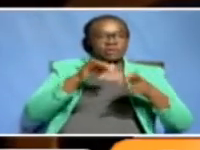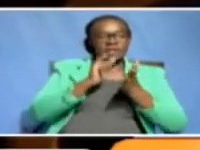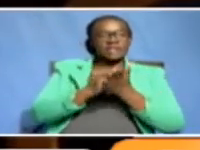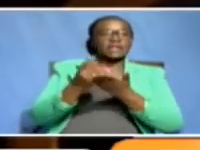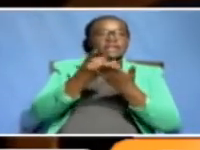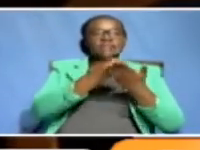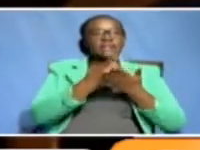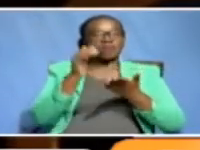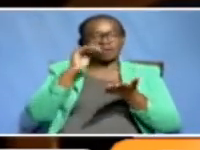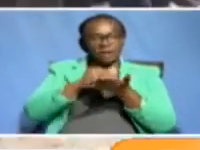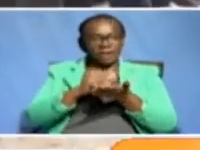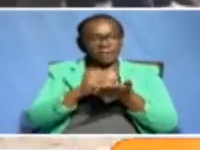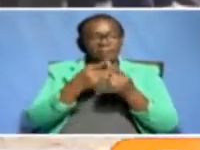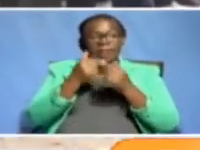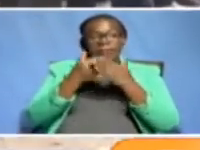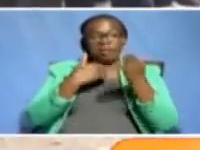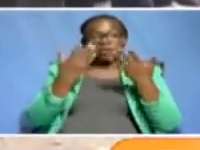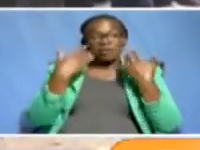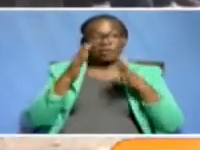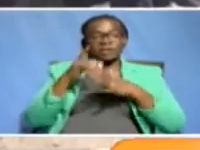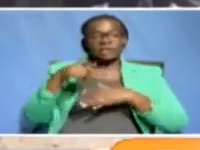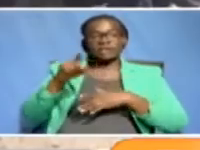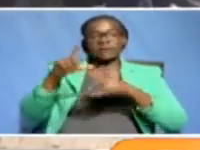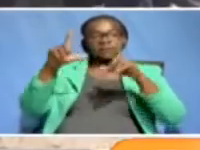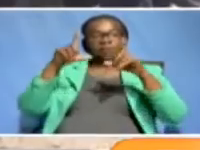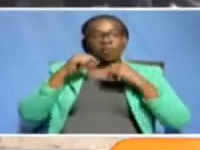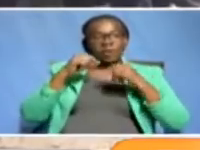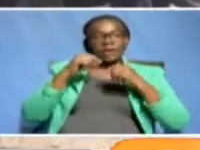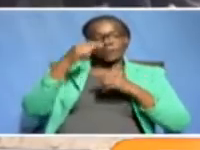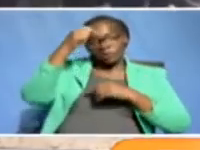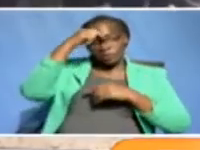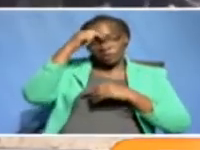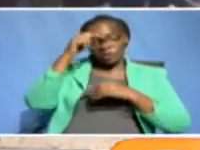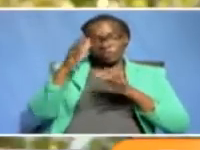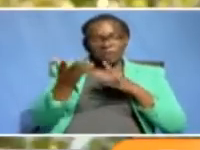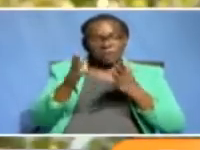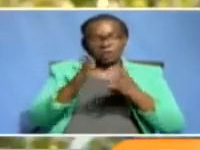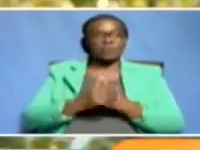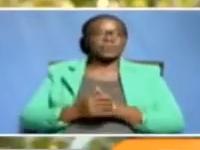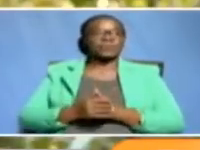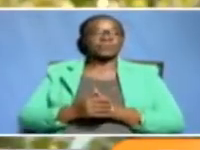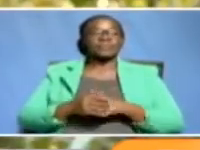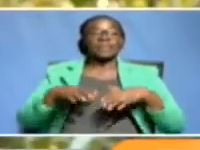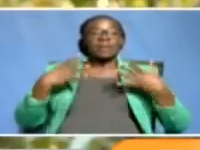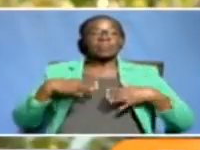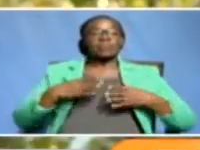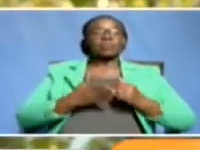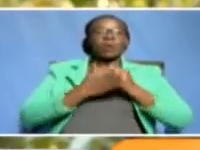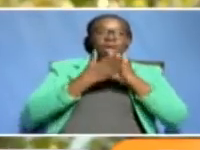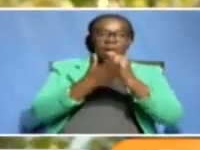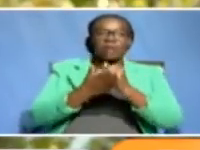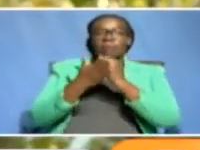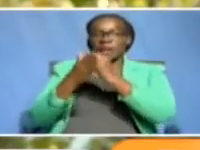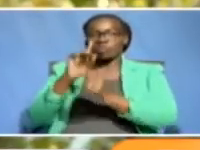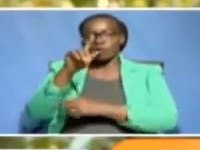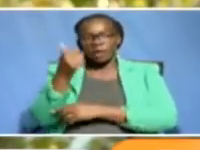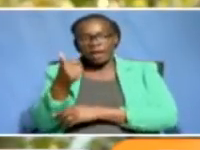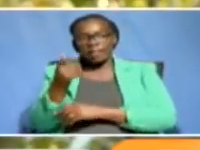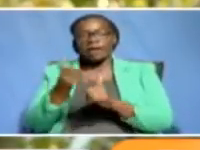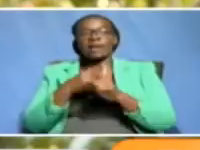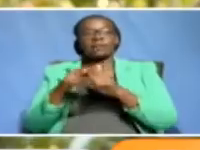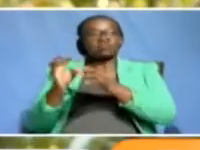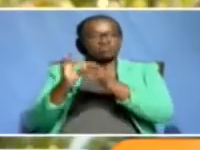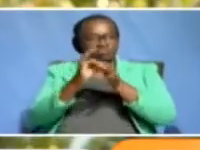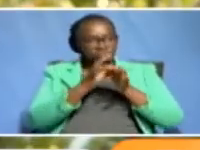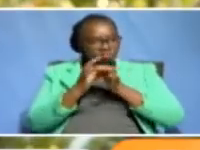conversation. But before we part, he leaves us with words of wisdom for the Kenyan people. Watu wanasaidiana, halafu wanashirikiana.